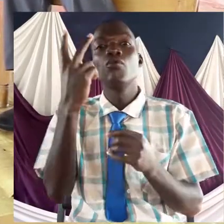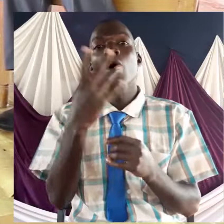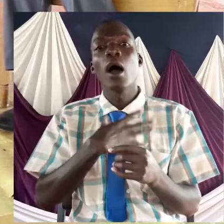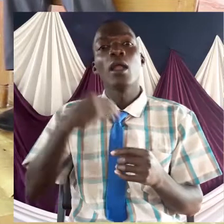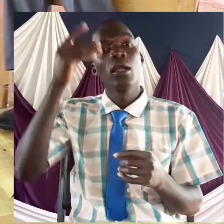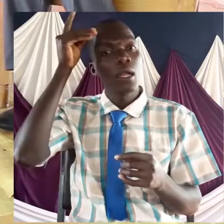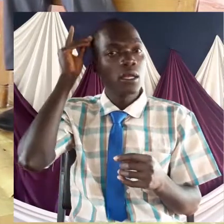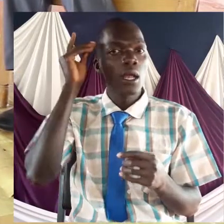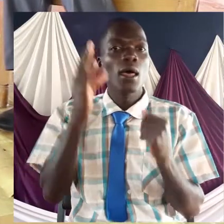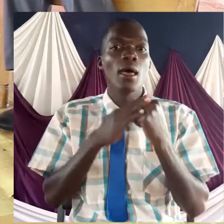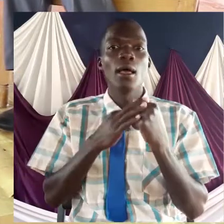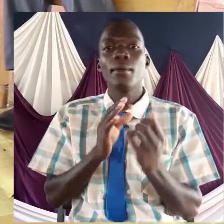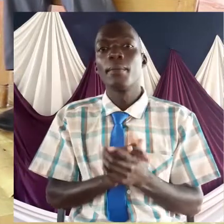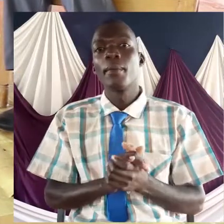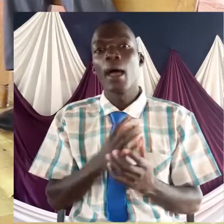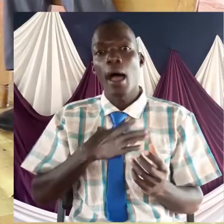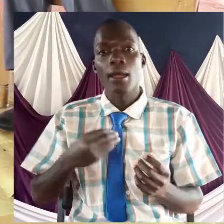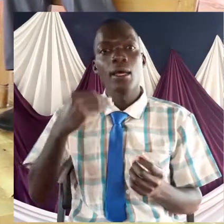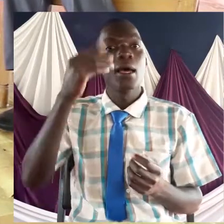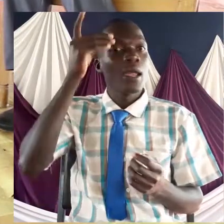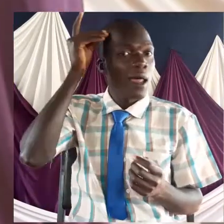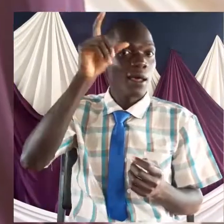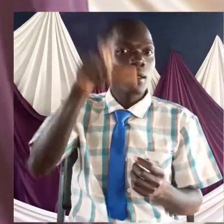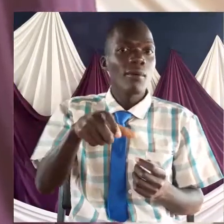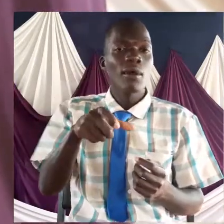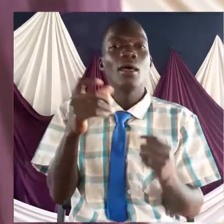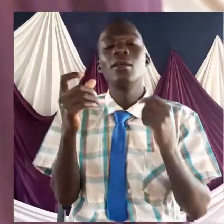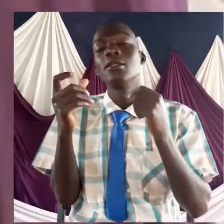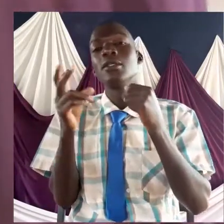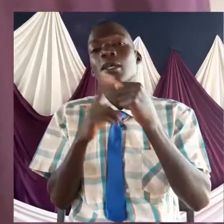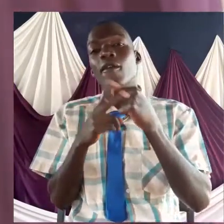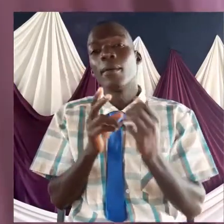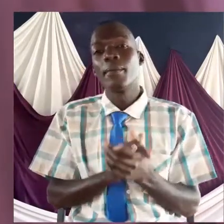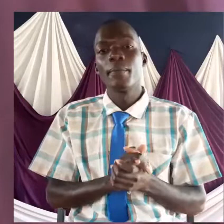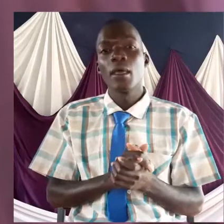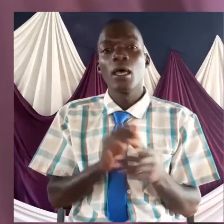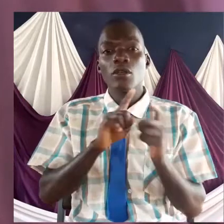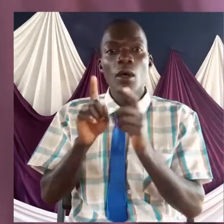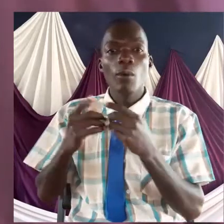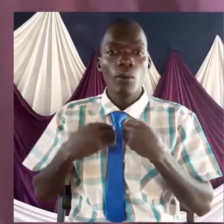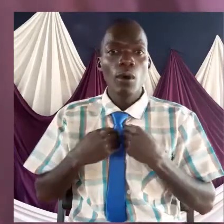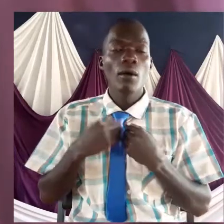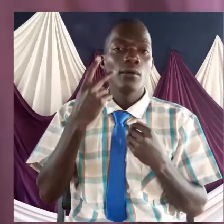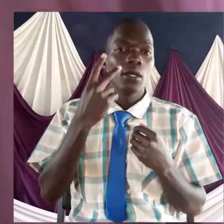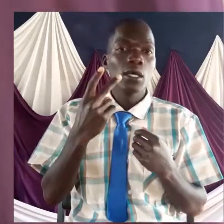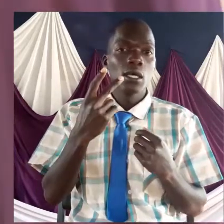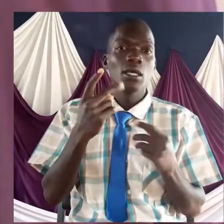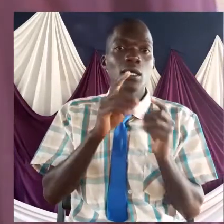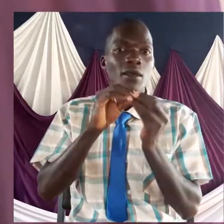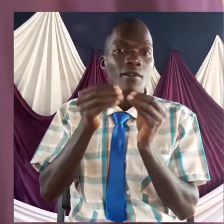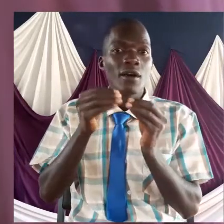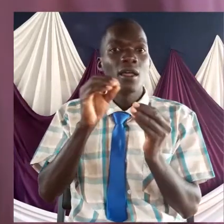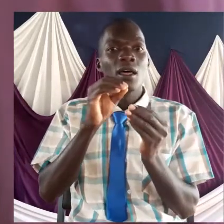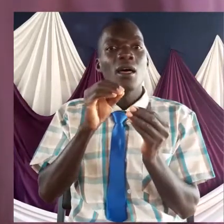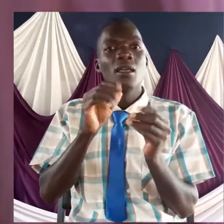and actually Daniel 7, yes, we see the use of symbols. Mm-hmm. And therefore, even the numbers that